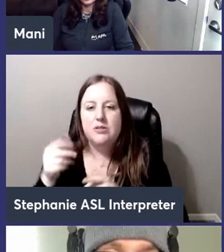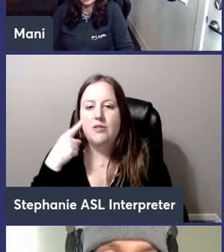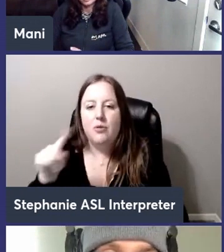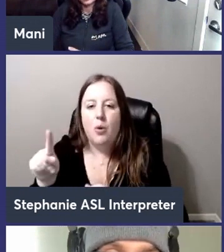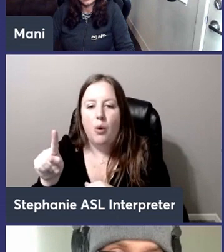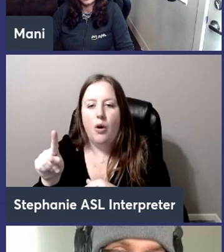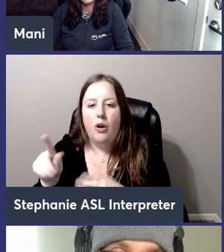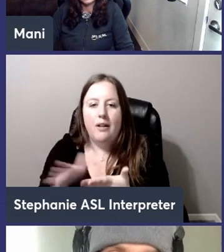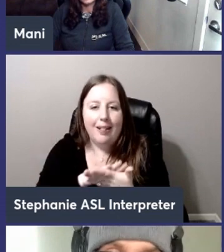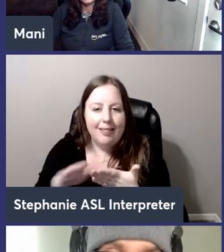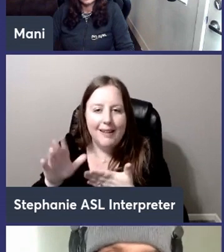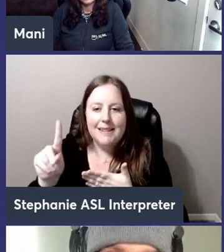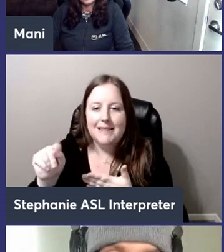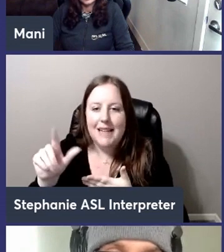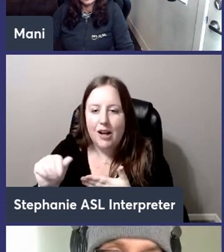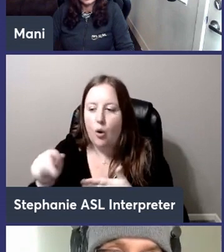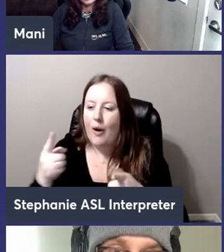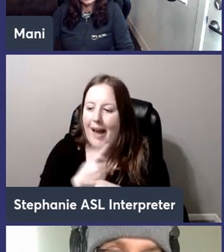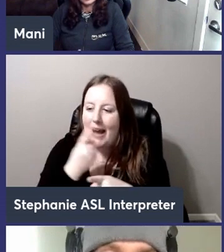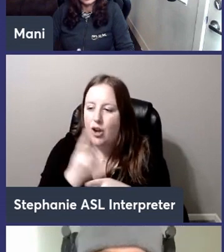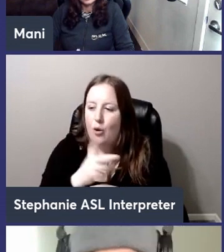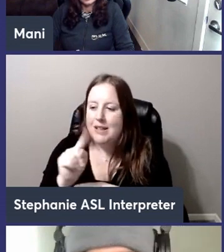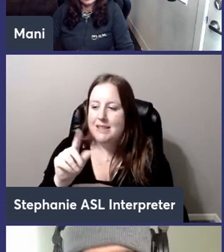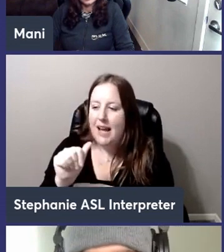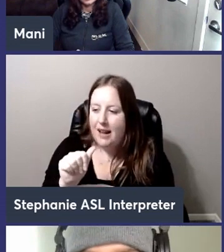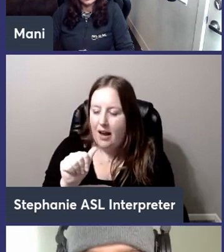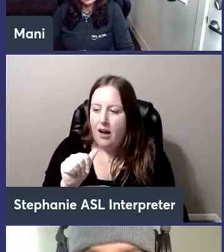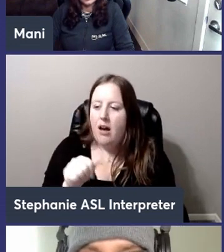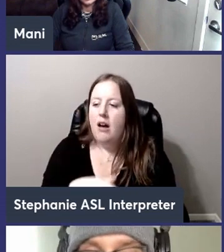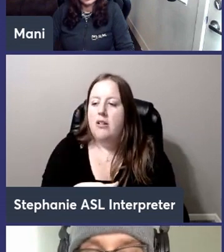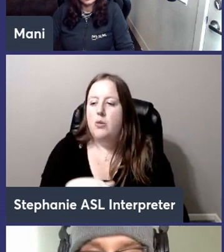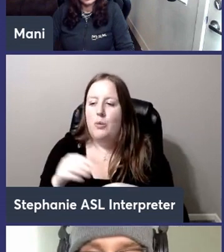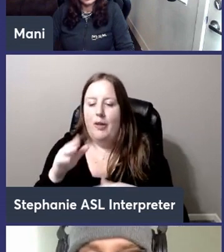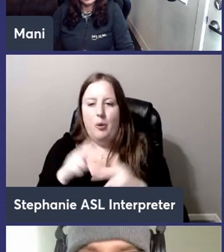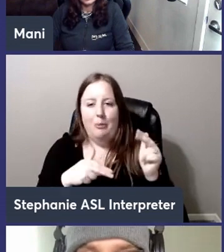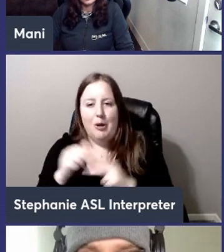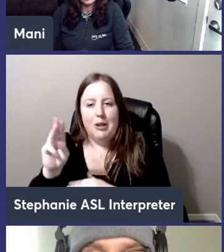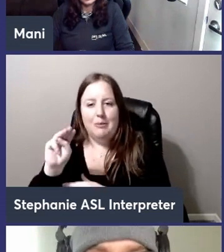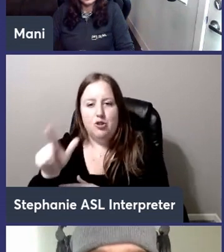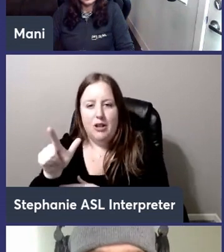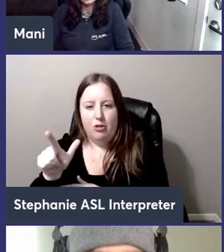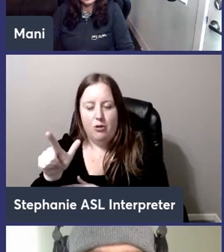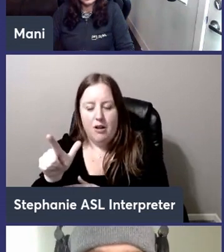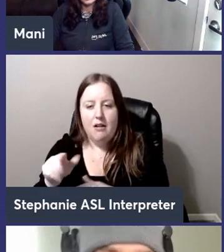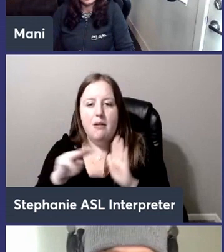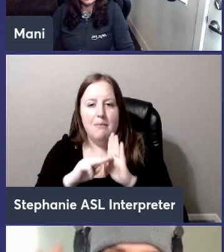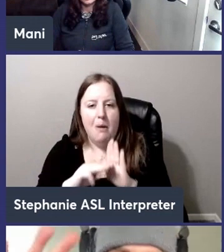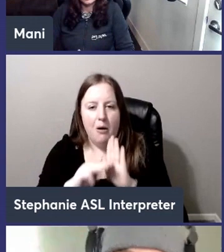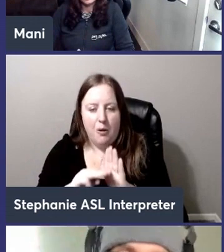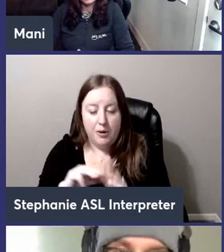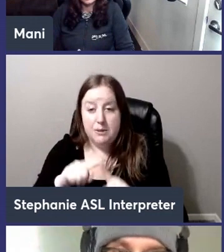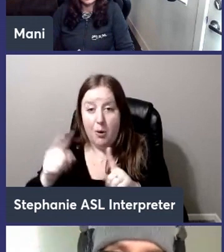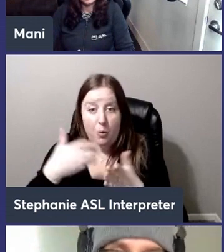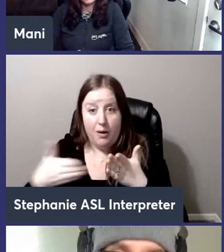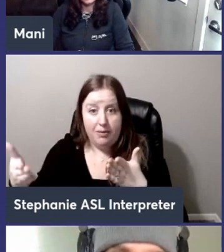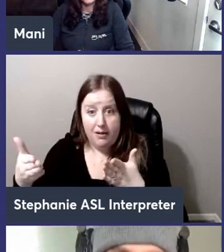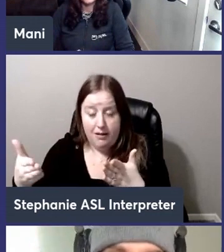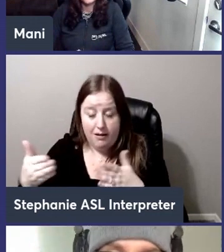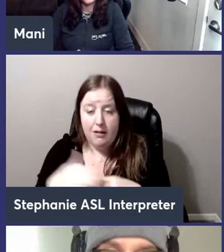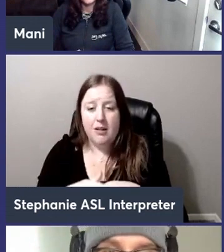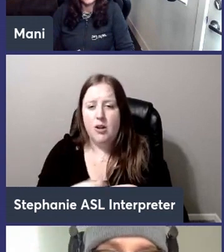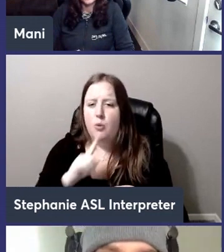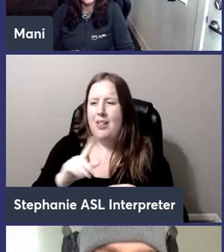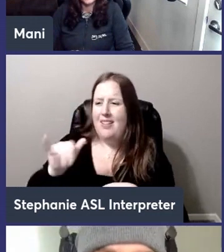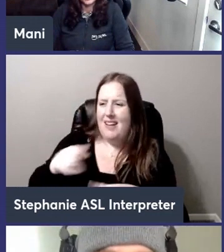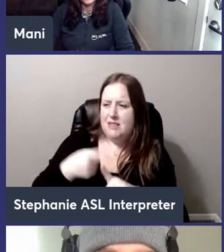cleaned data or accurate data when building machine learning models. But one thing that, we've approached a lot of this from a